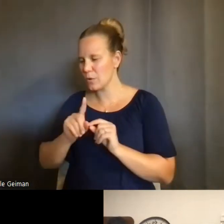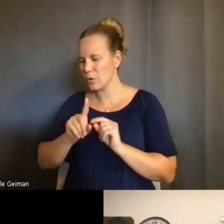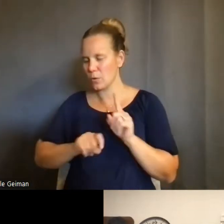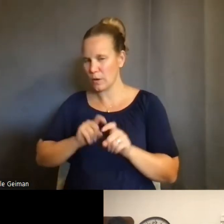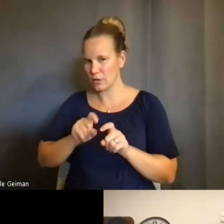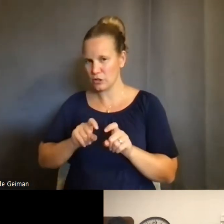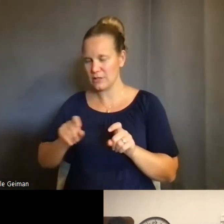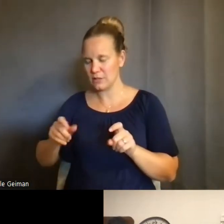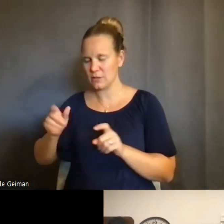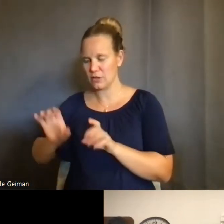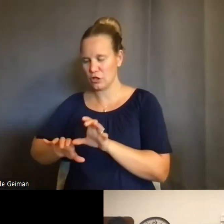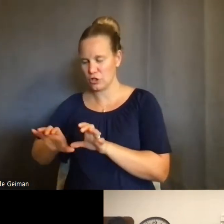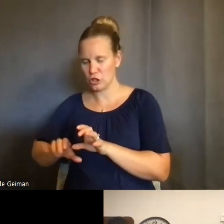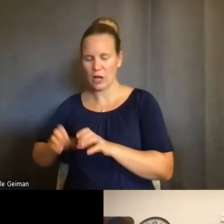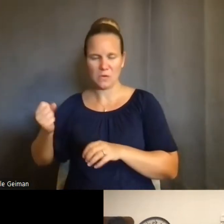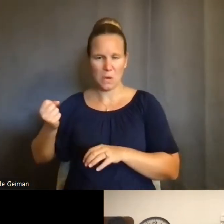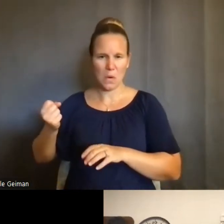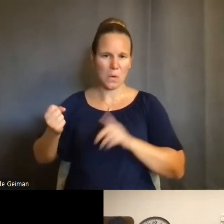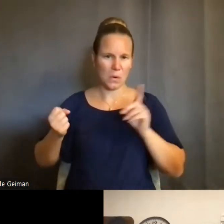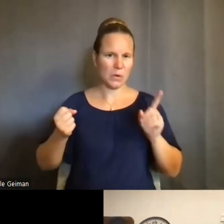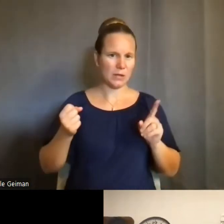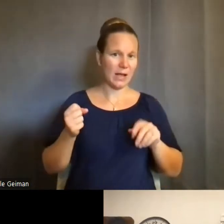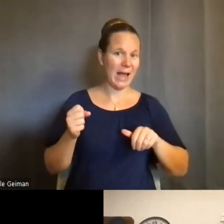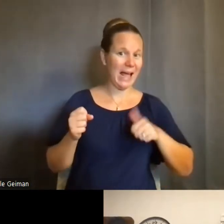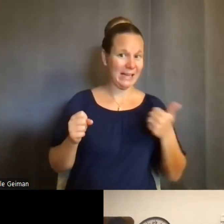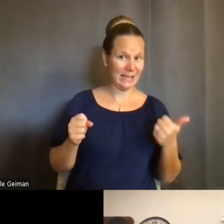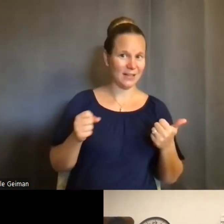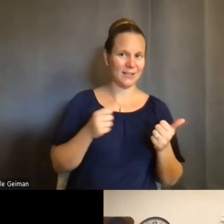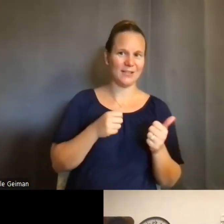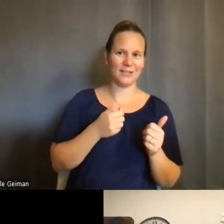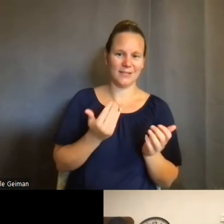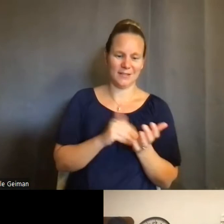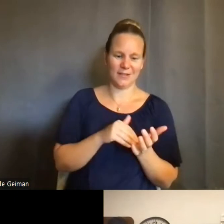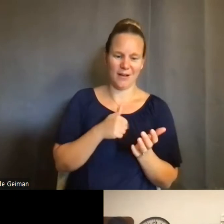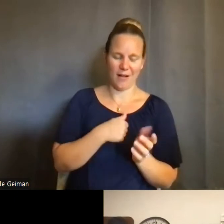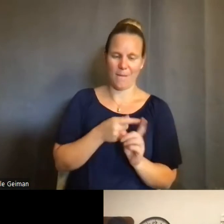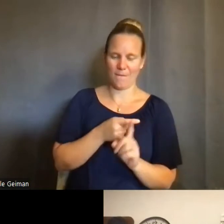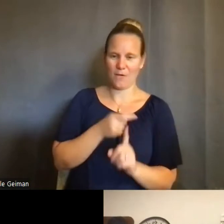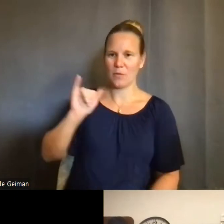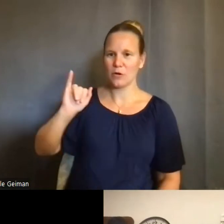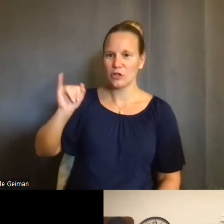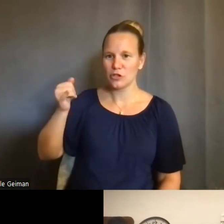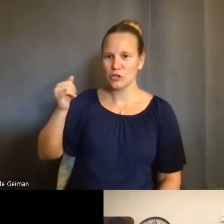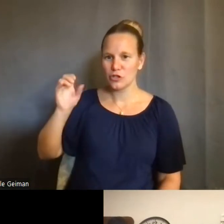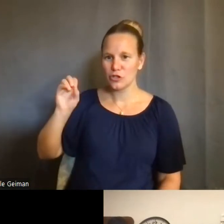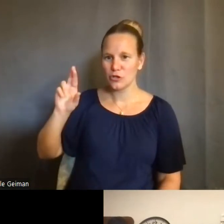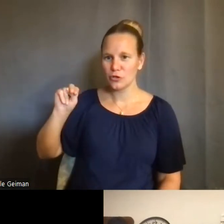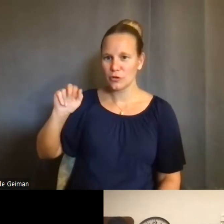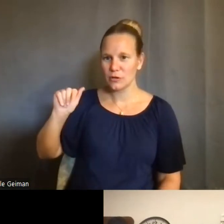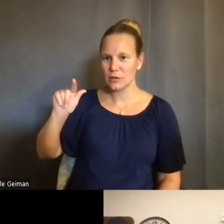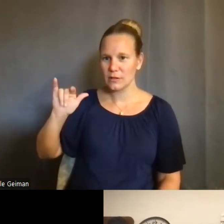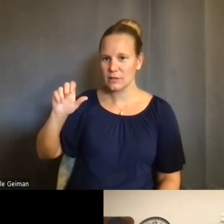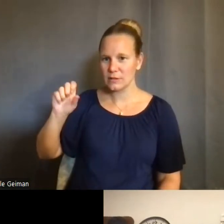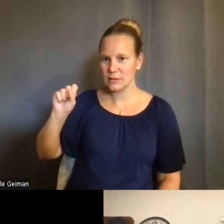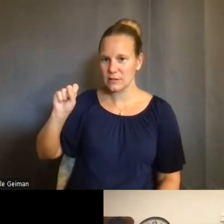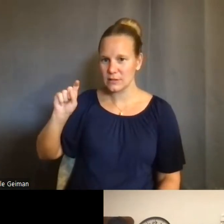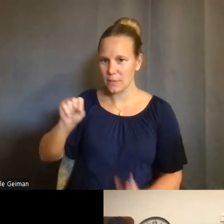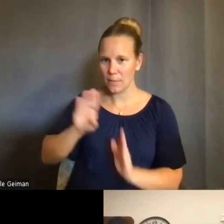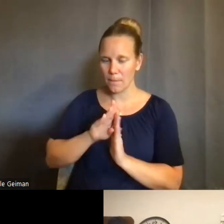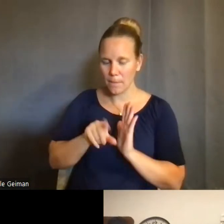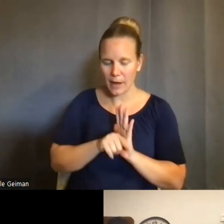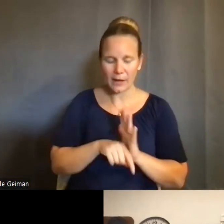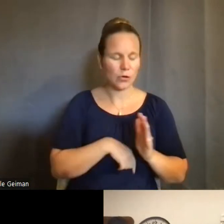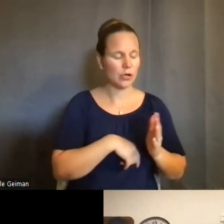something, because, again, I'm coming from the journalism background. I look at storylines, trends, the news, and across